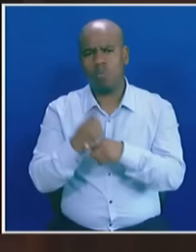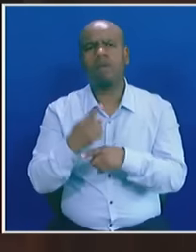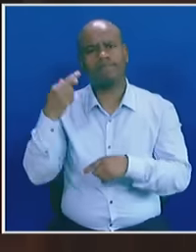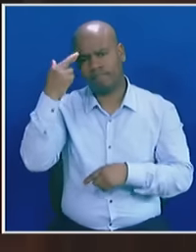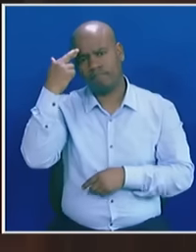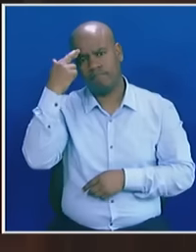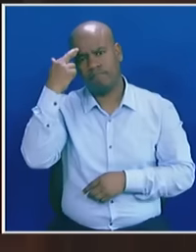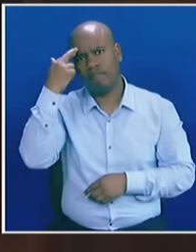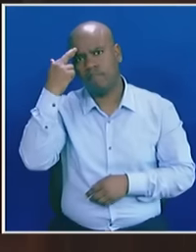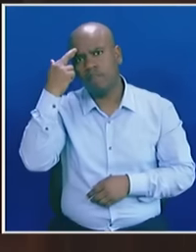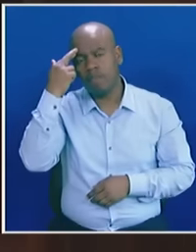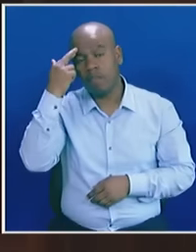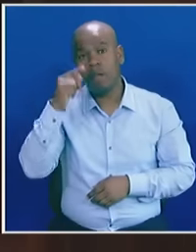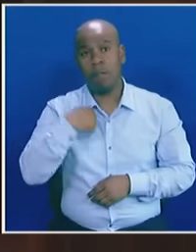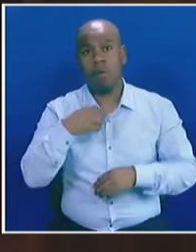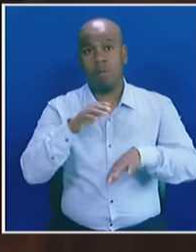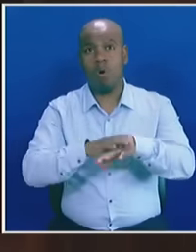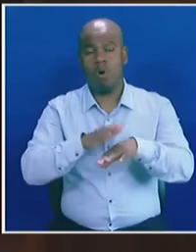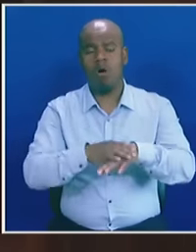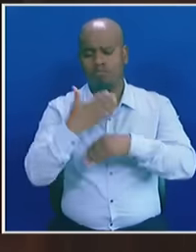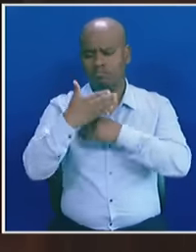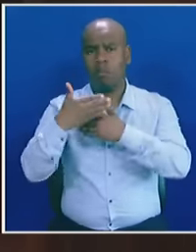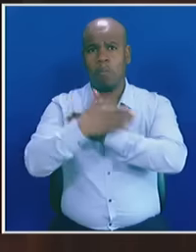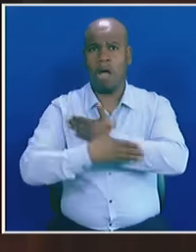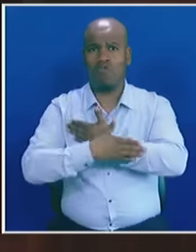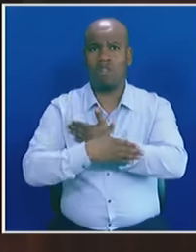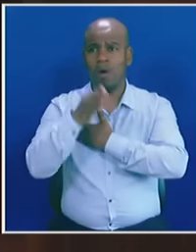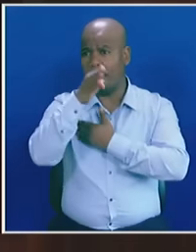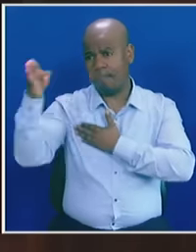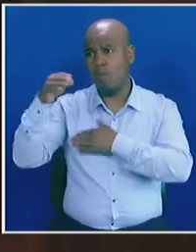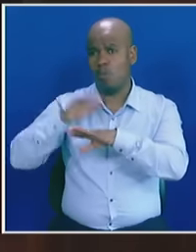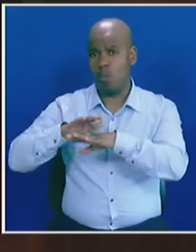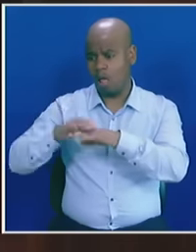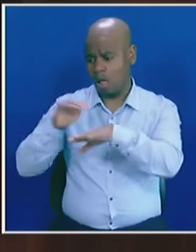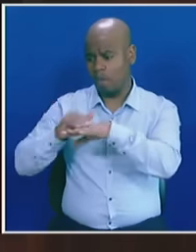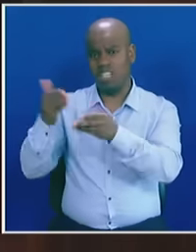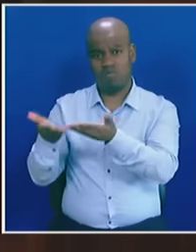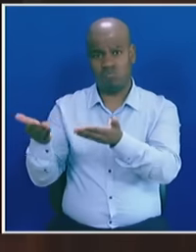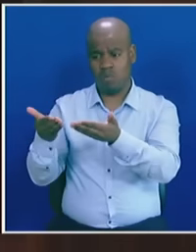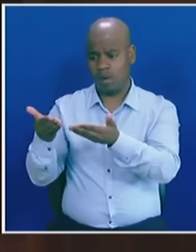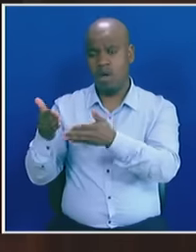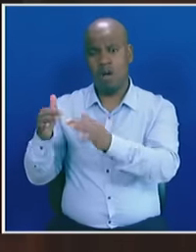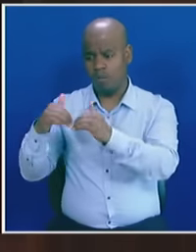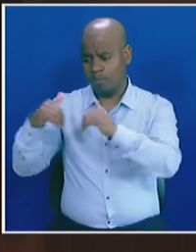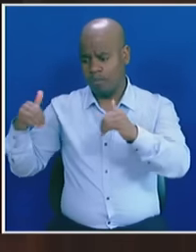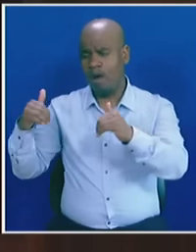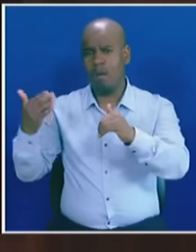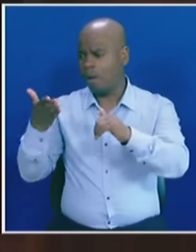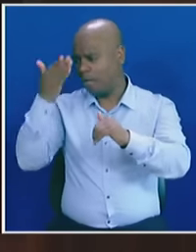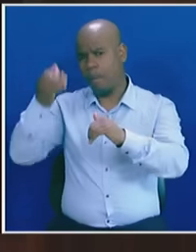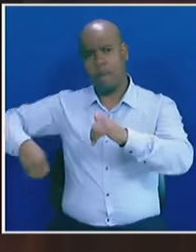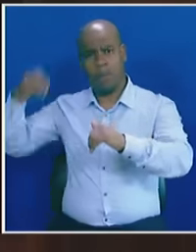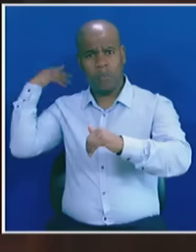time that the remaining enemies of our people after the fall of apartheid feed off the scourge